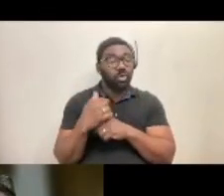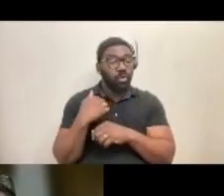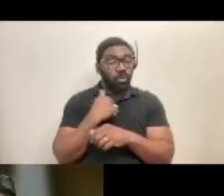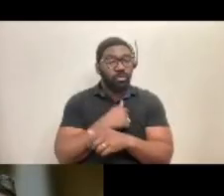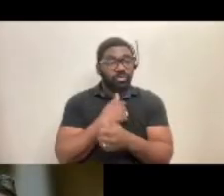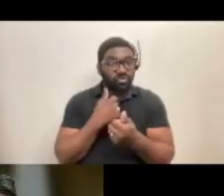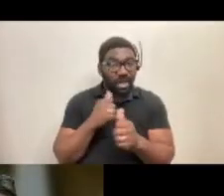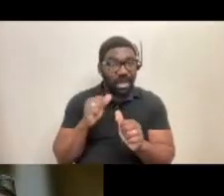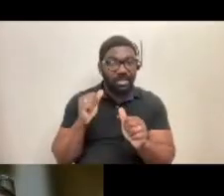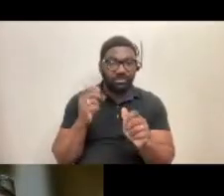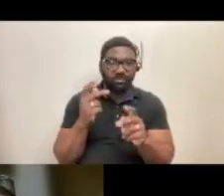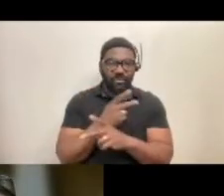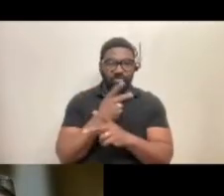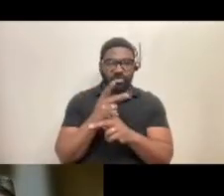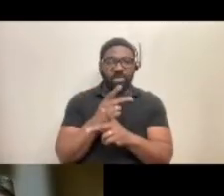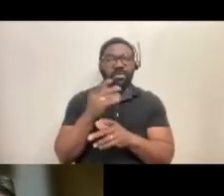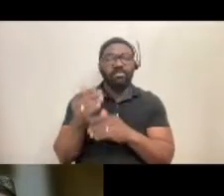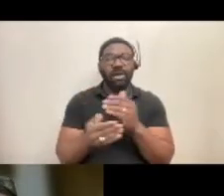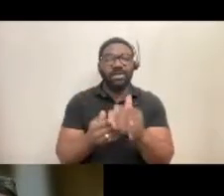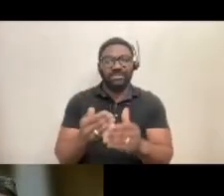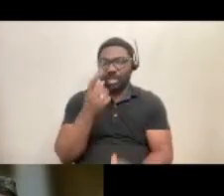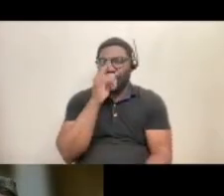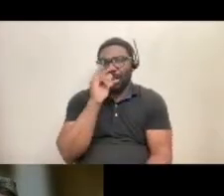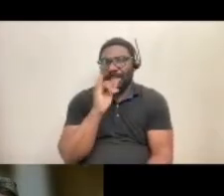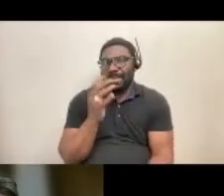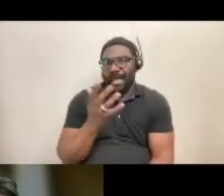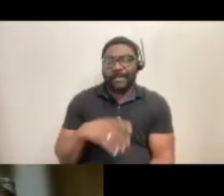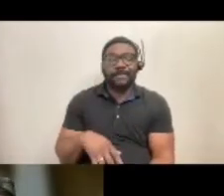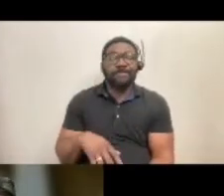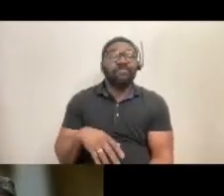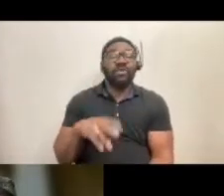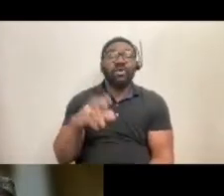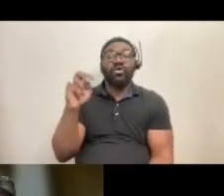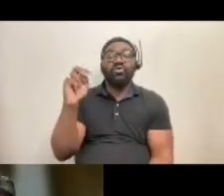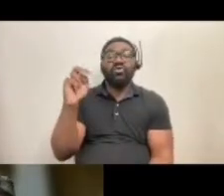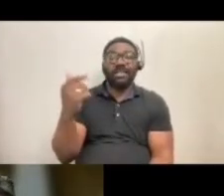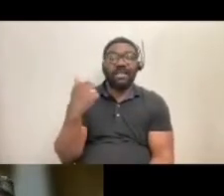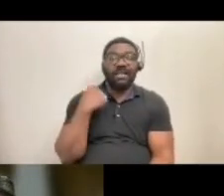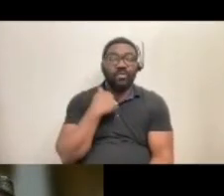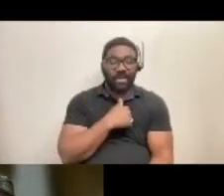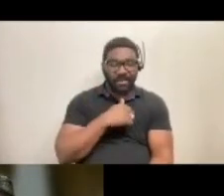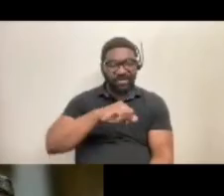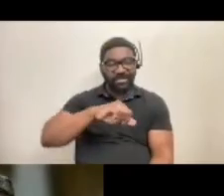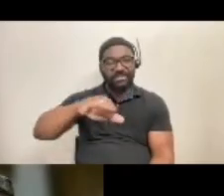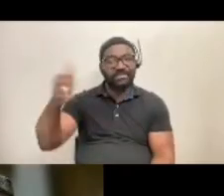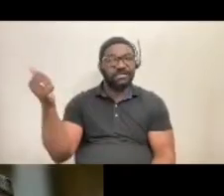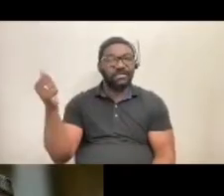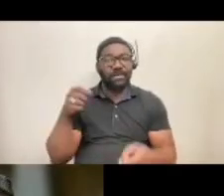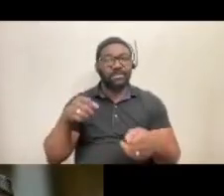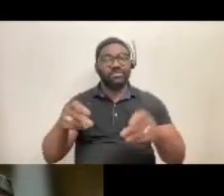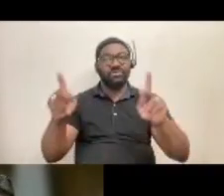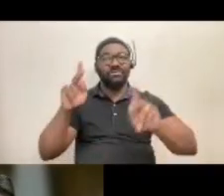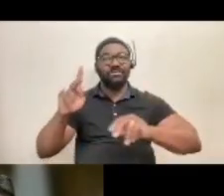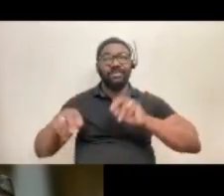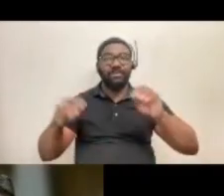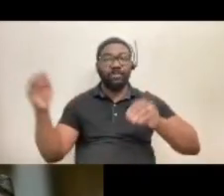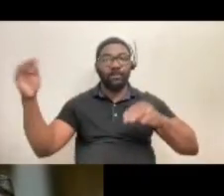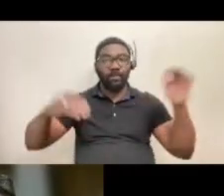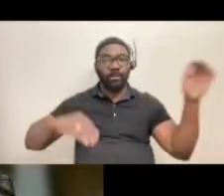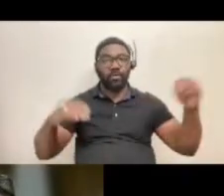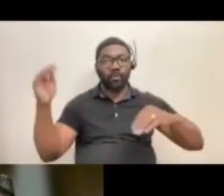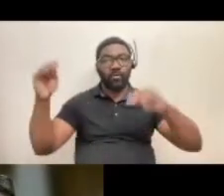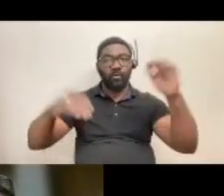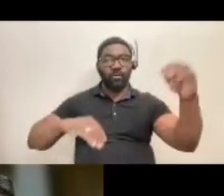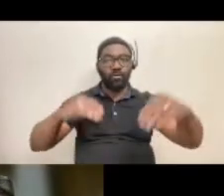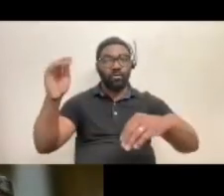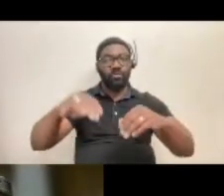through the process for that as well. In North Carolina, we have several other opportunities as people move into other roles